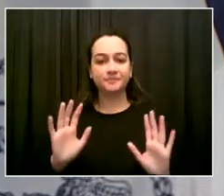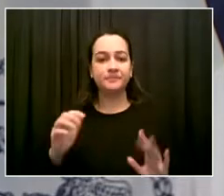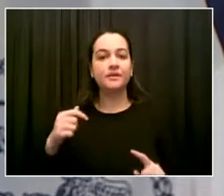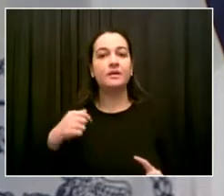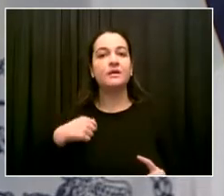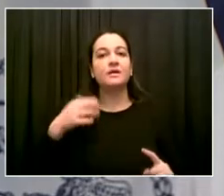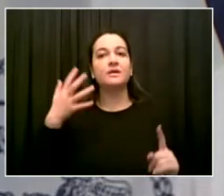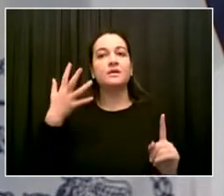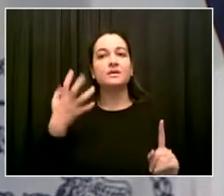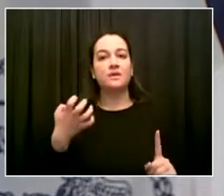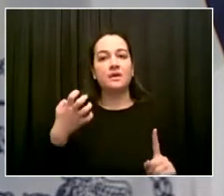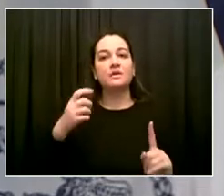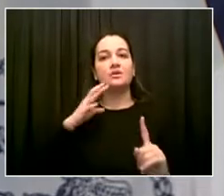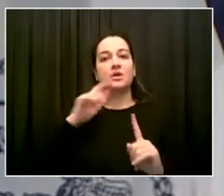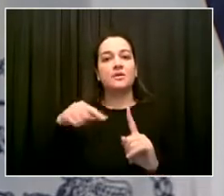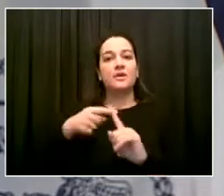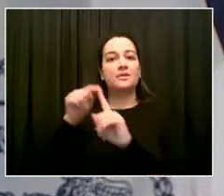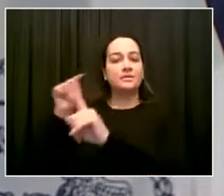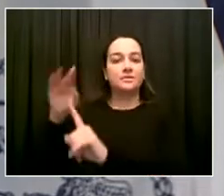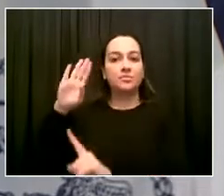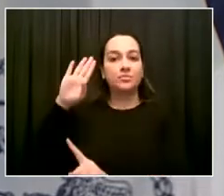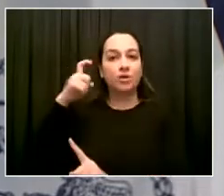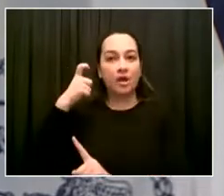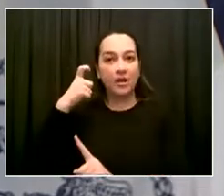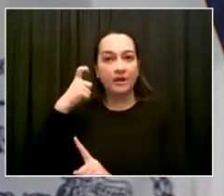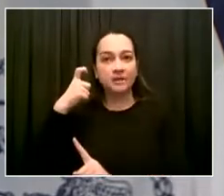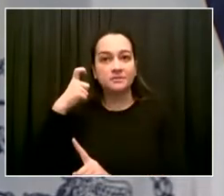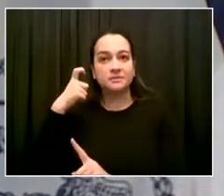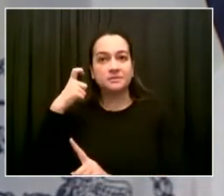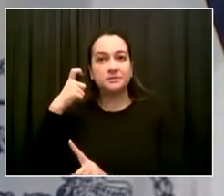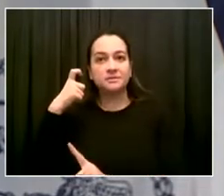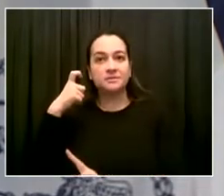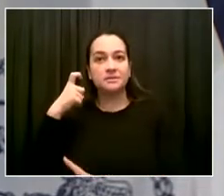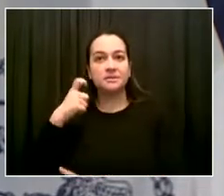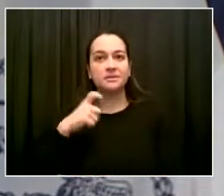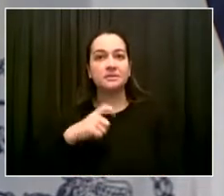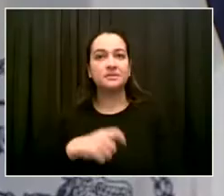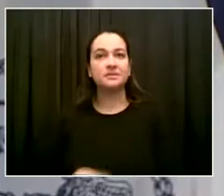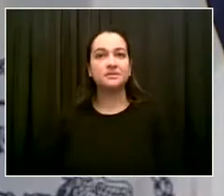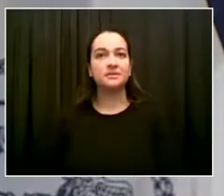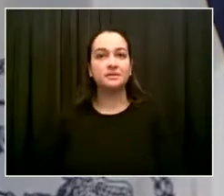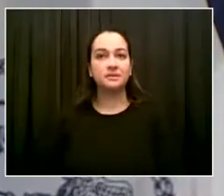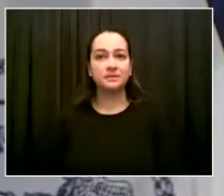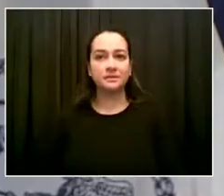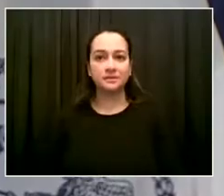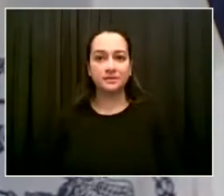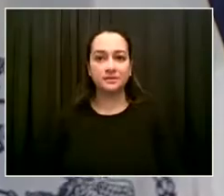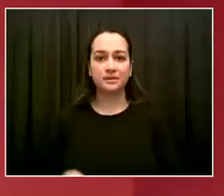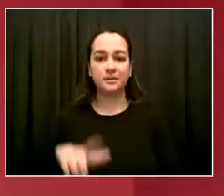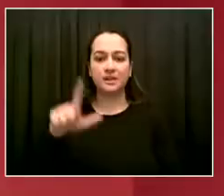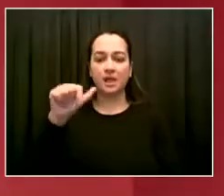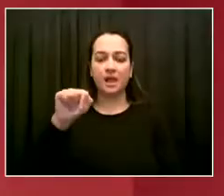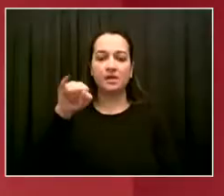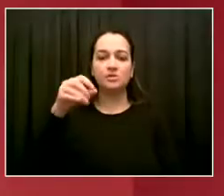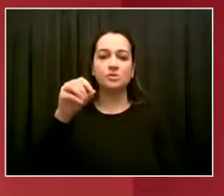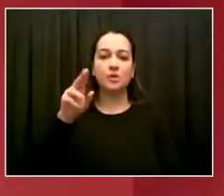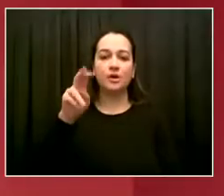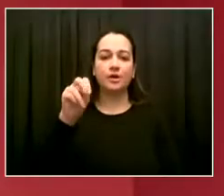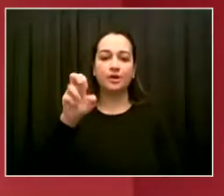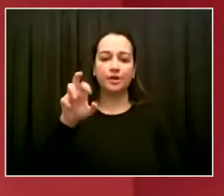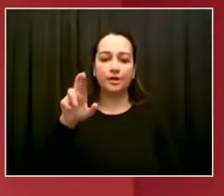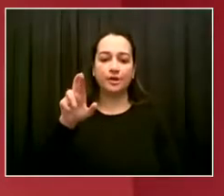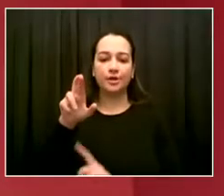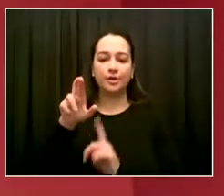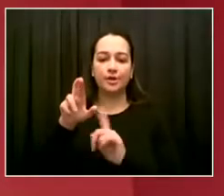Joyner. Assemblymember, are you there? Yes, thank you, Mr. Mayor. Good to see you, and thank you so much for